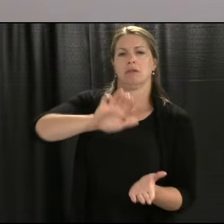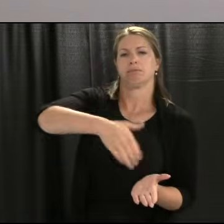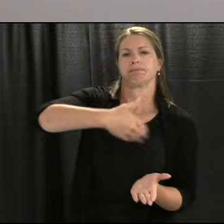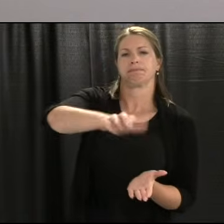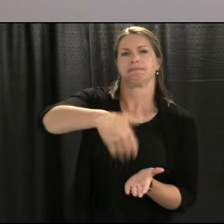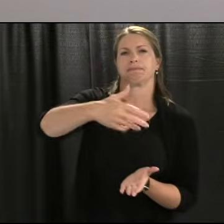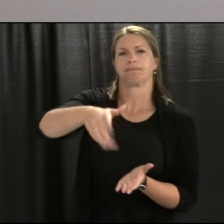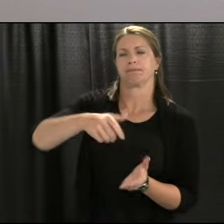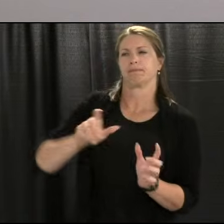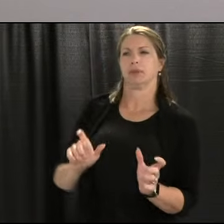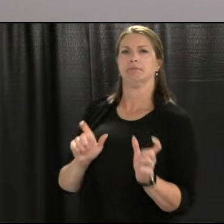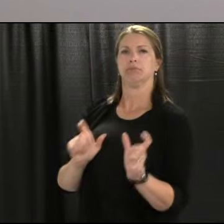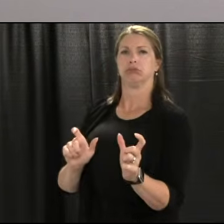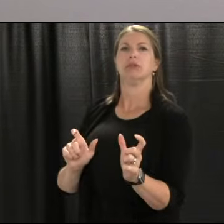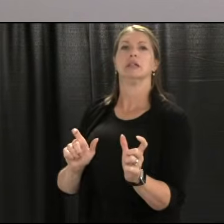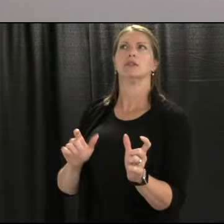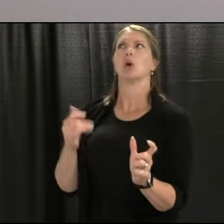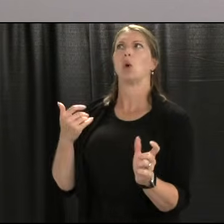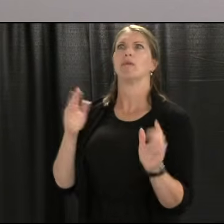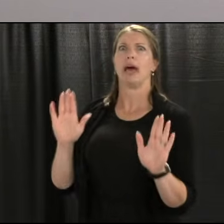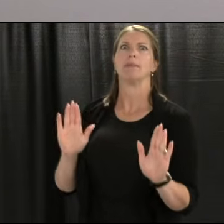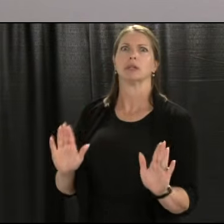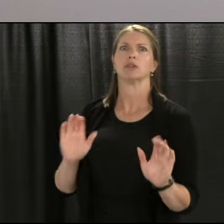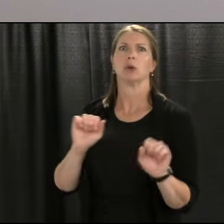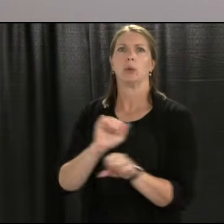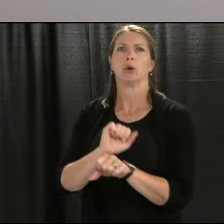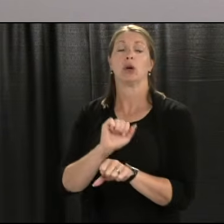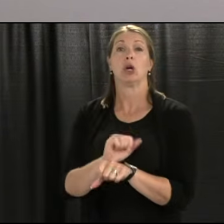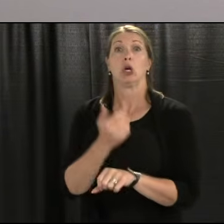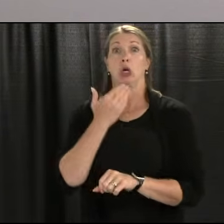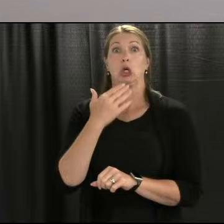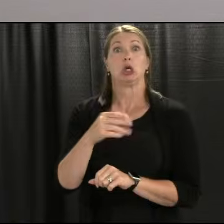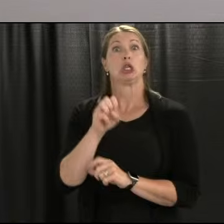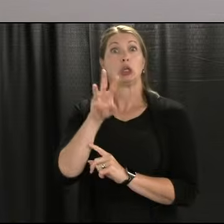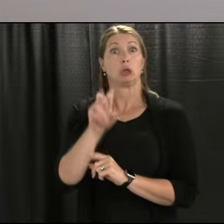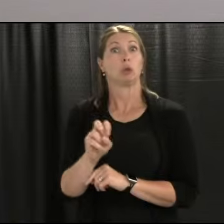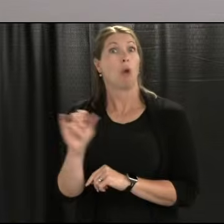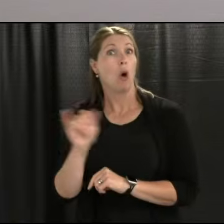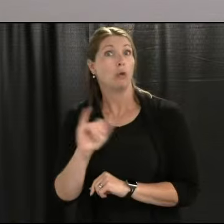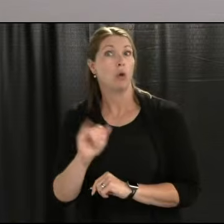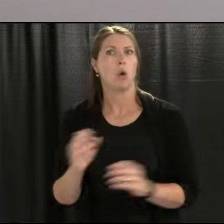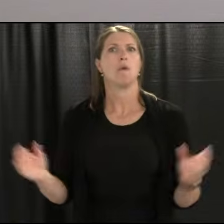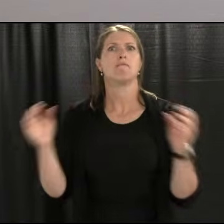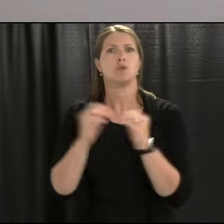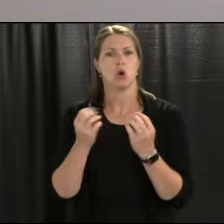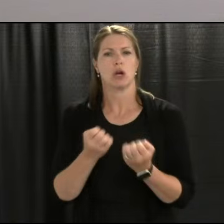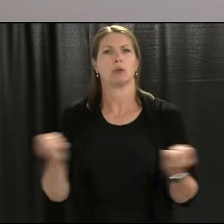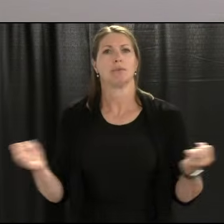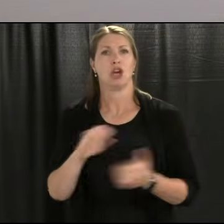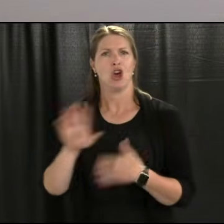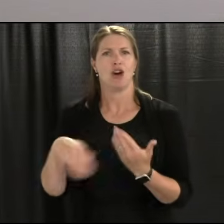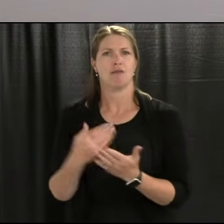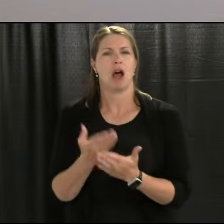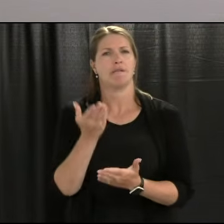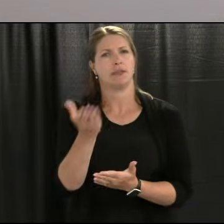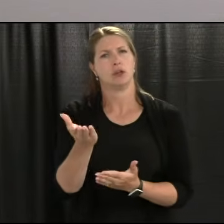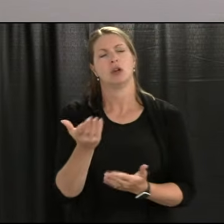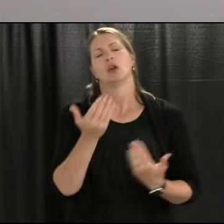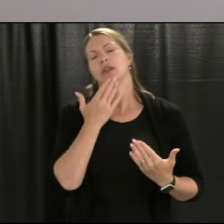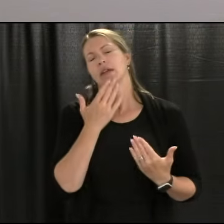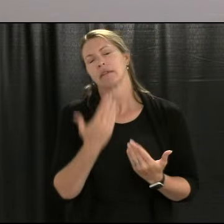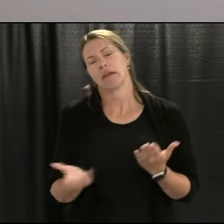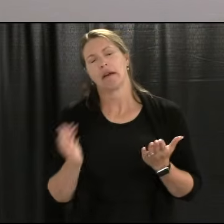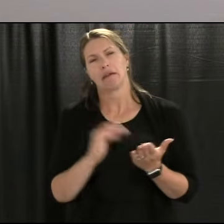community. Another piece of good news is that we actually have more heavy equipment there on site than we can use. So thanks to everybody who's pitched